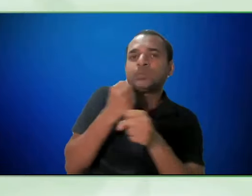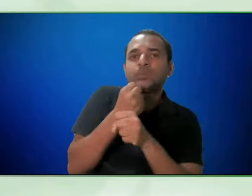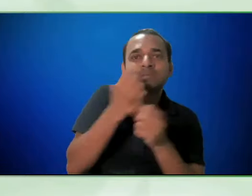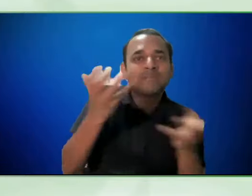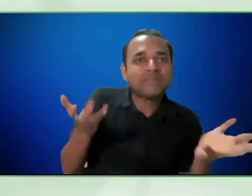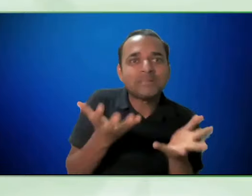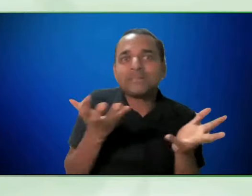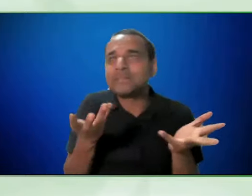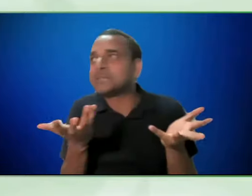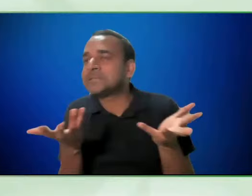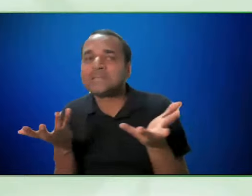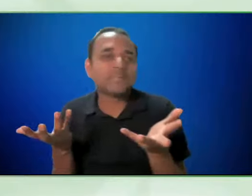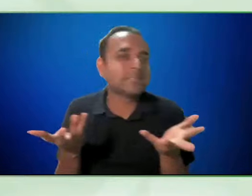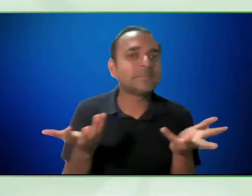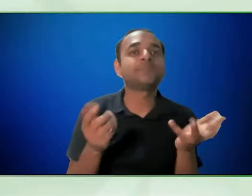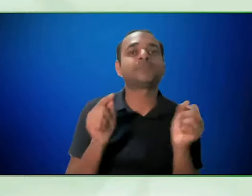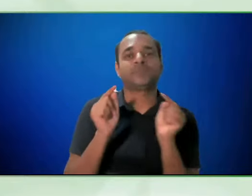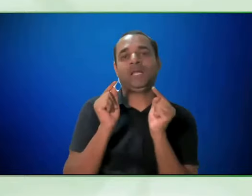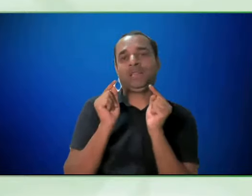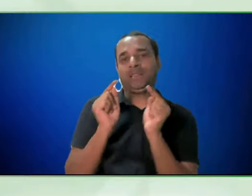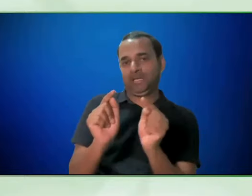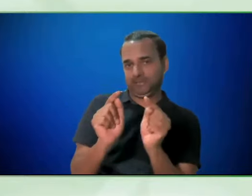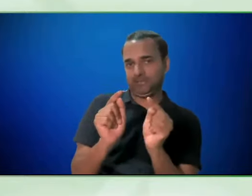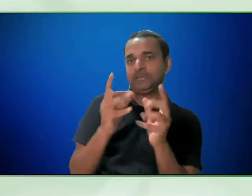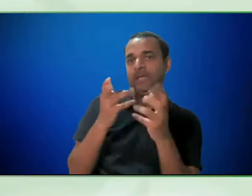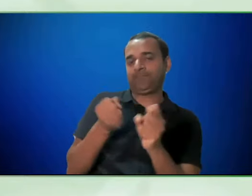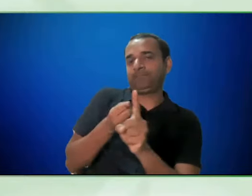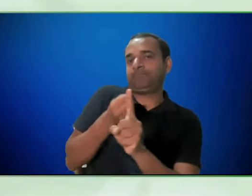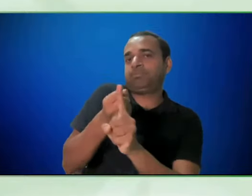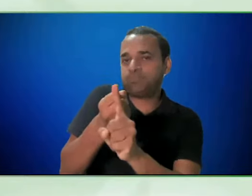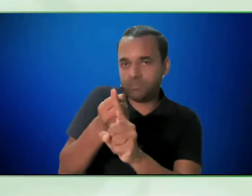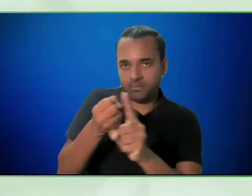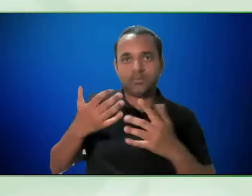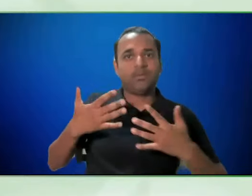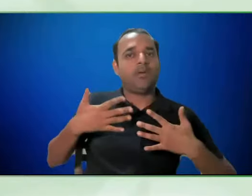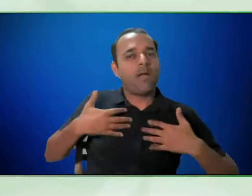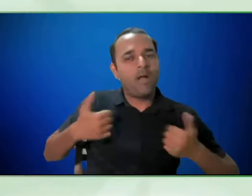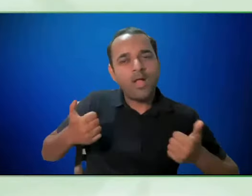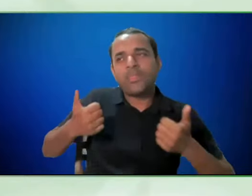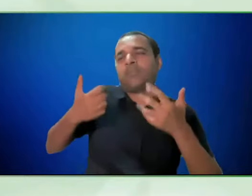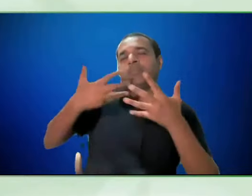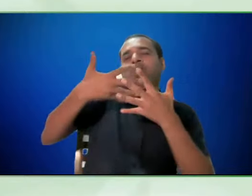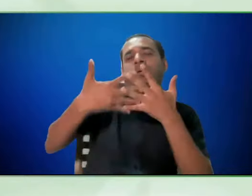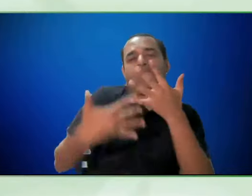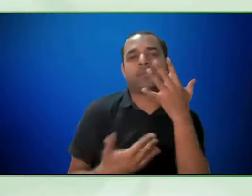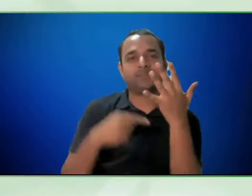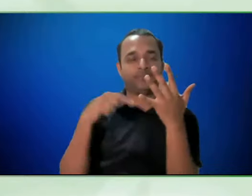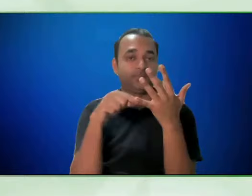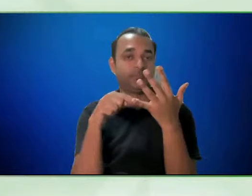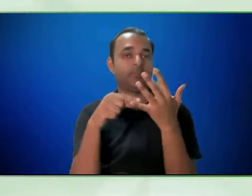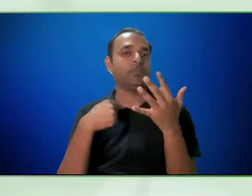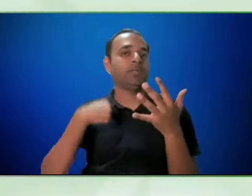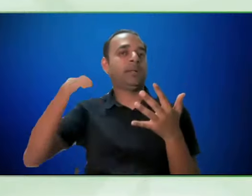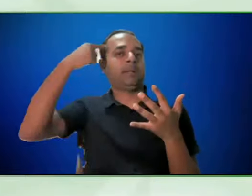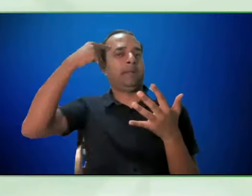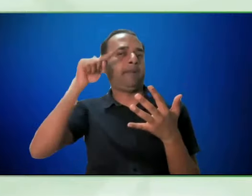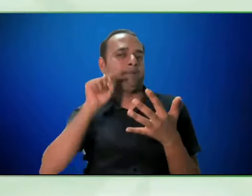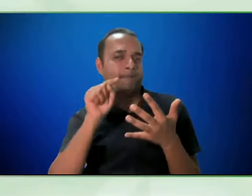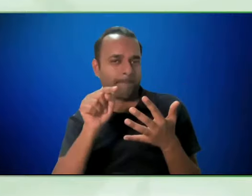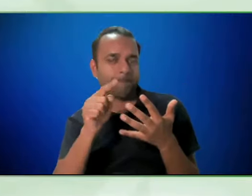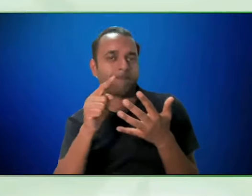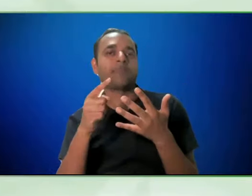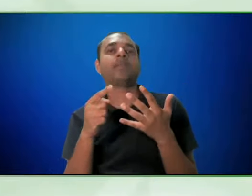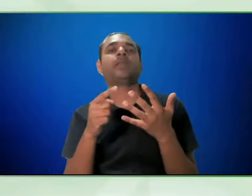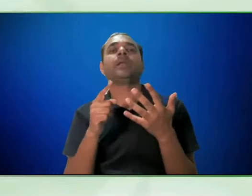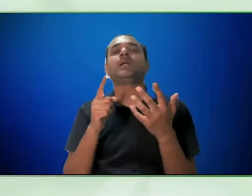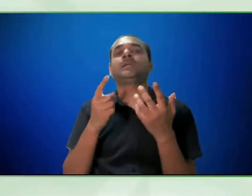that we get a picture of many different kind of measures that have been used for this kind of studies and